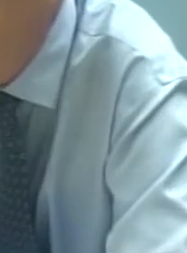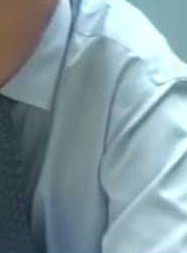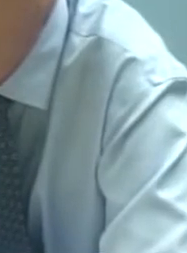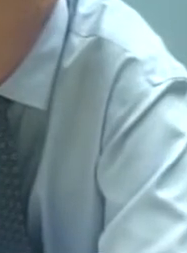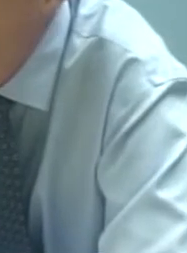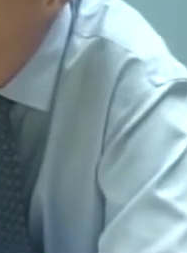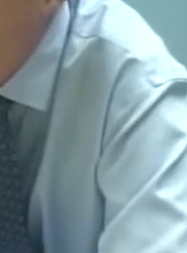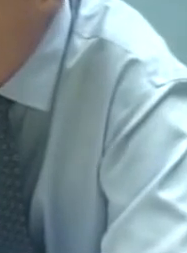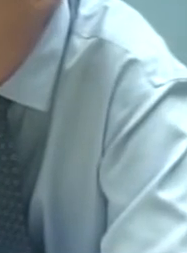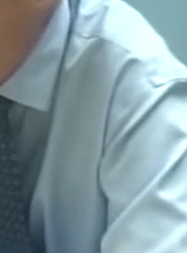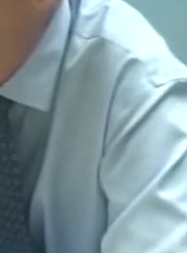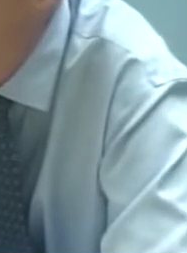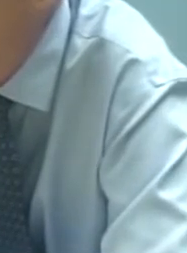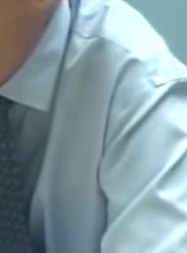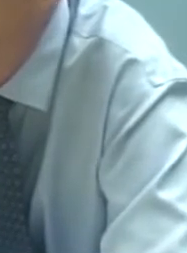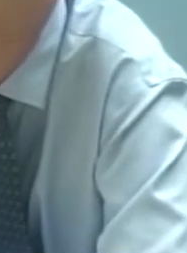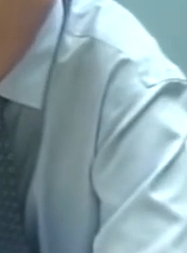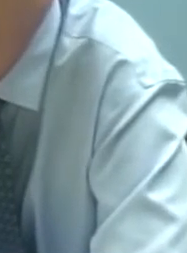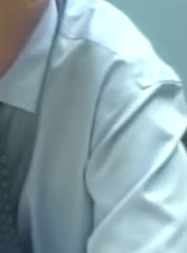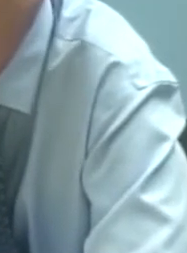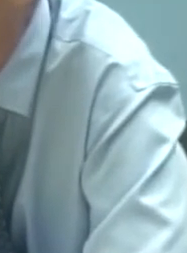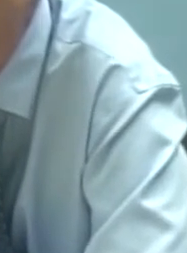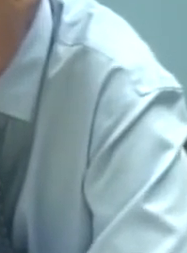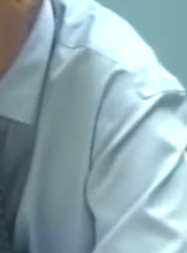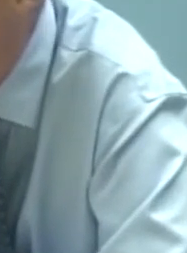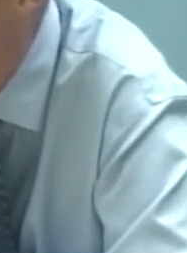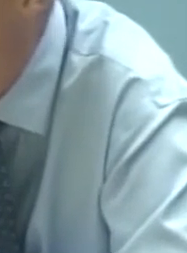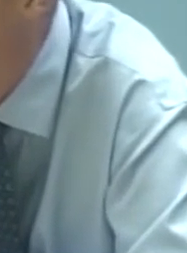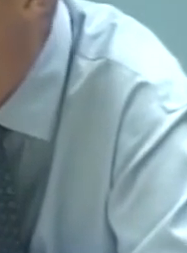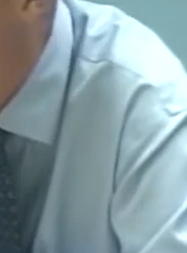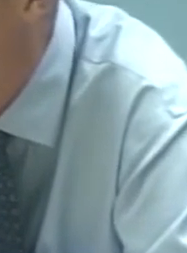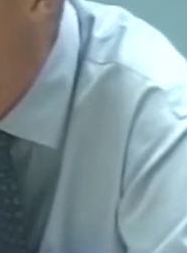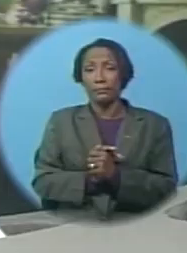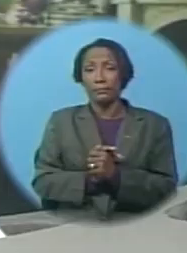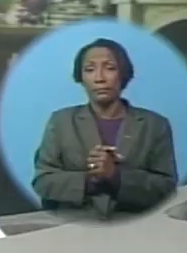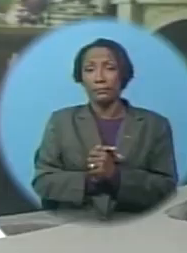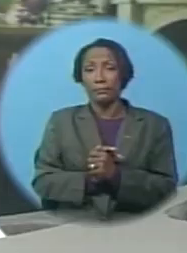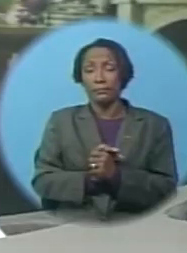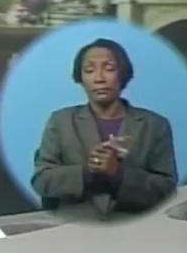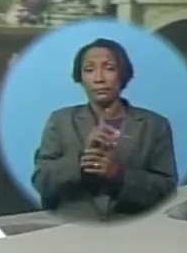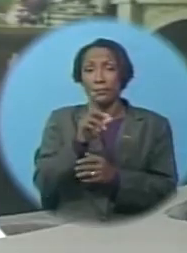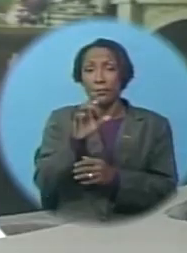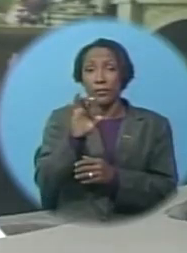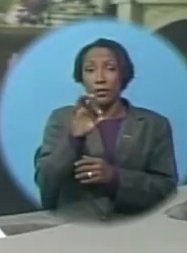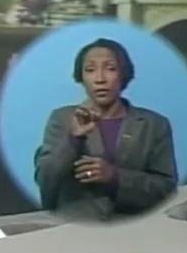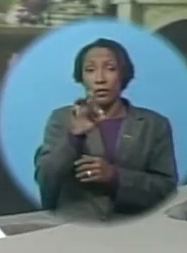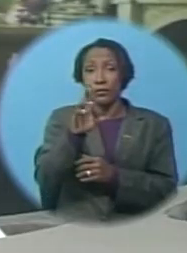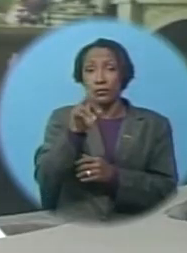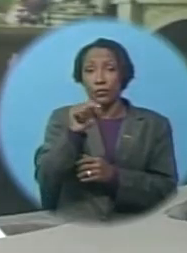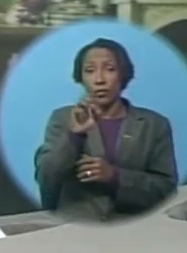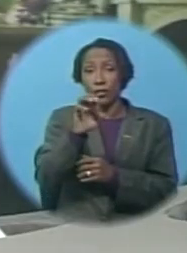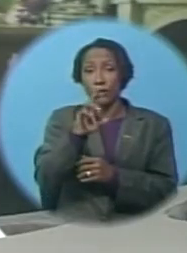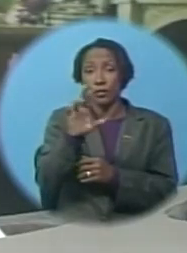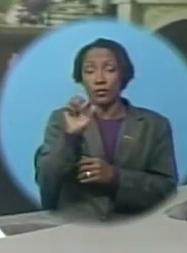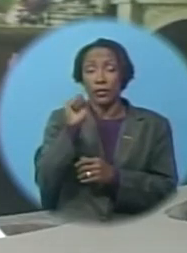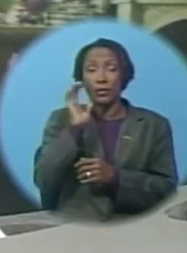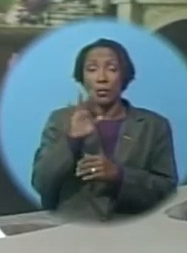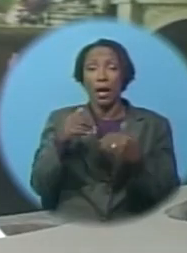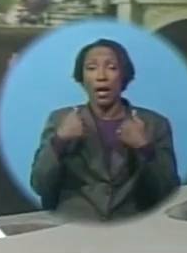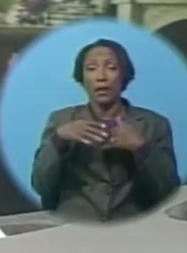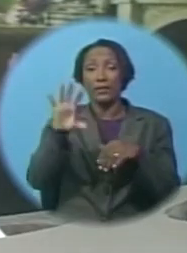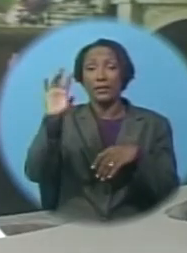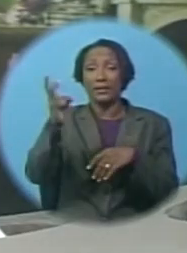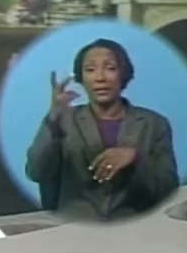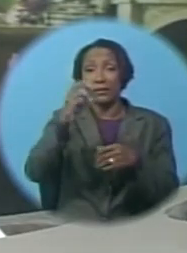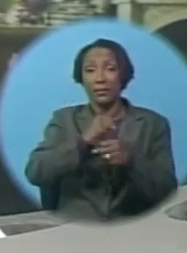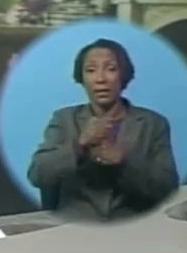our exposure and preferring to invest elsewhere. Fortress will be hosting its 7th annual